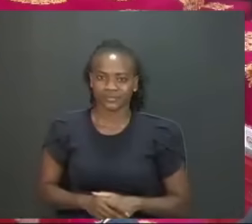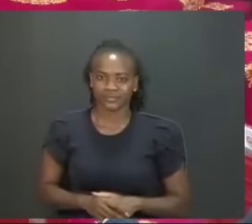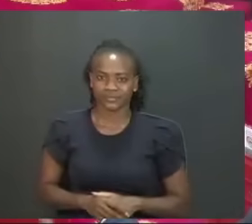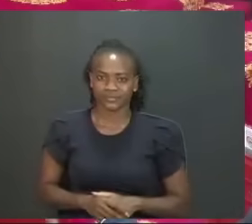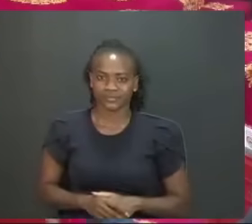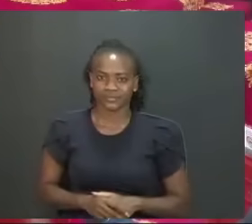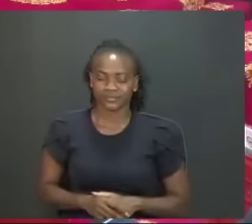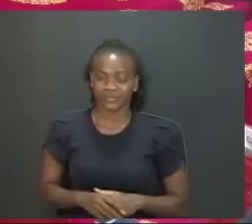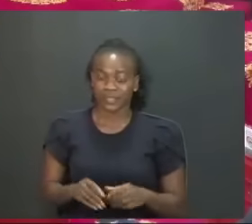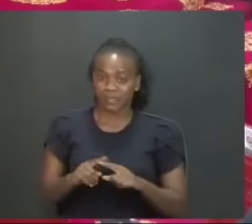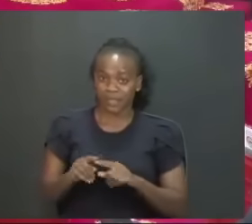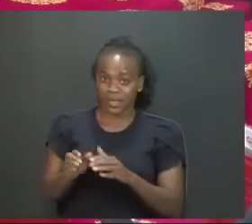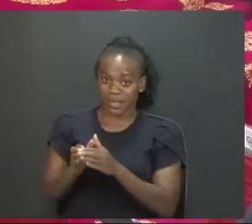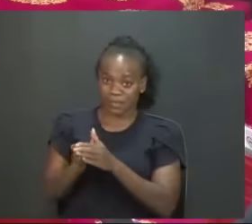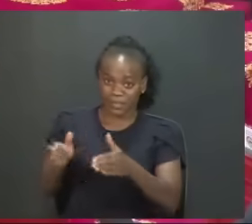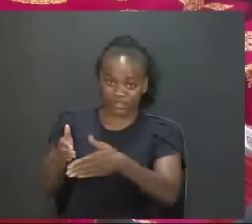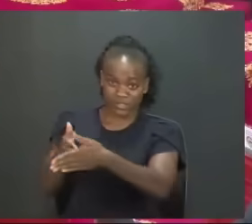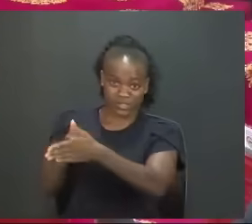the majority leader